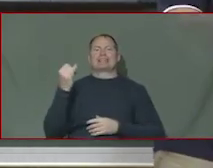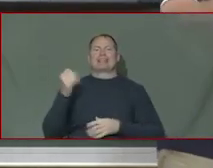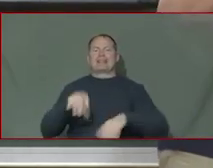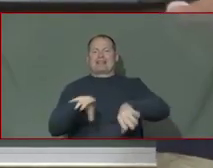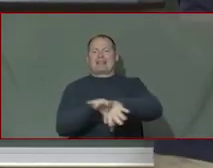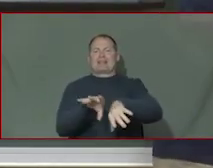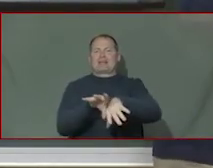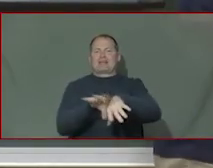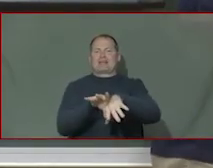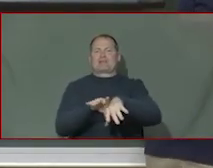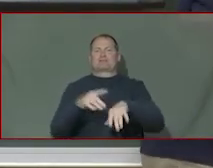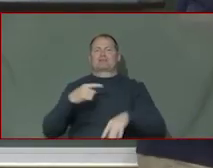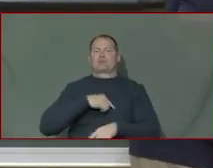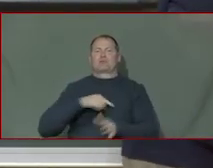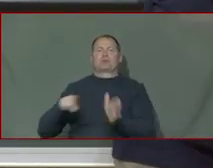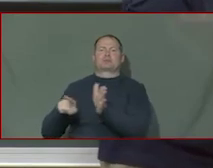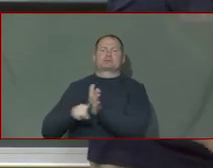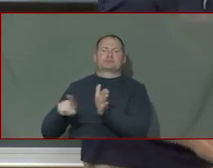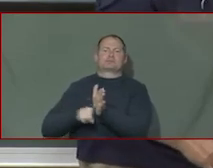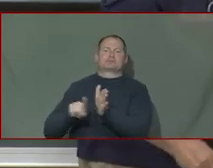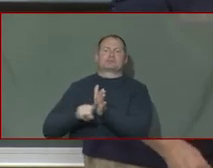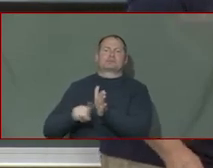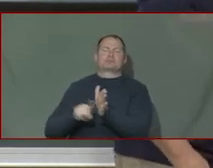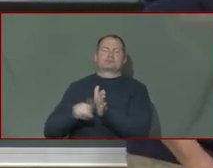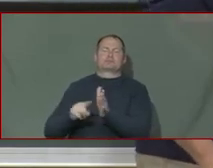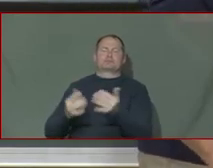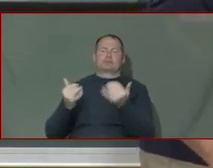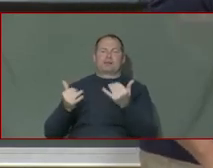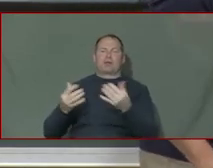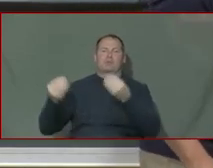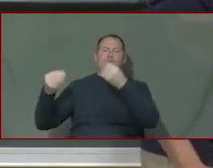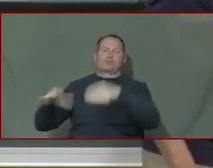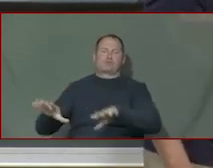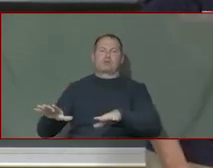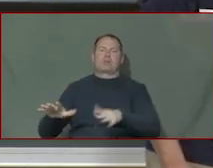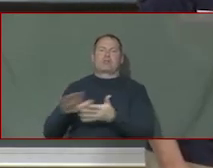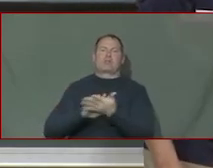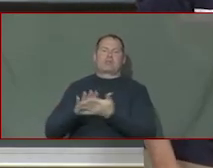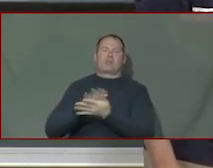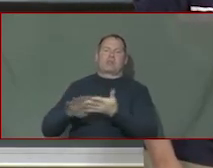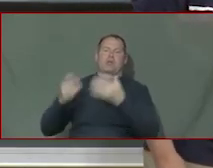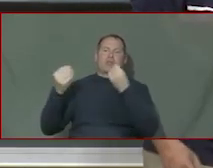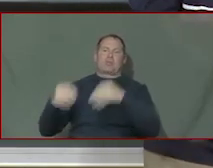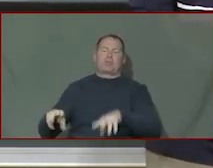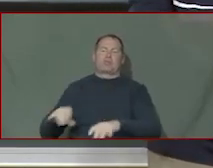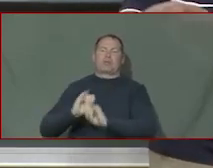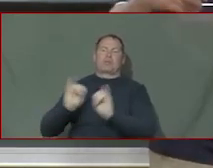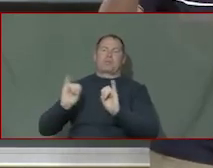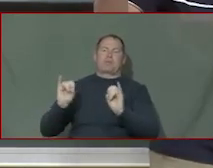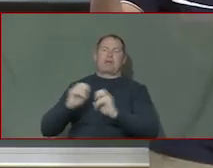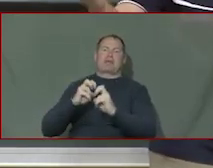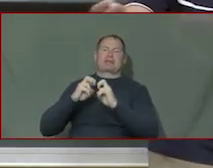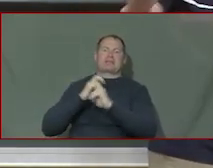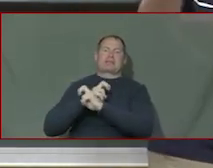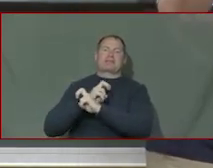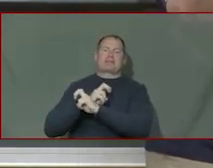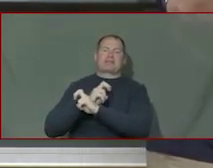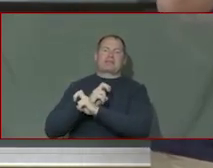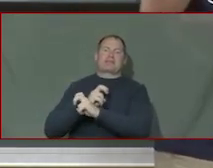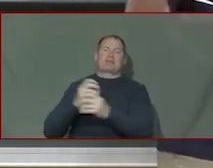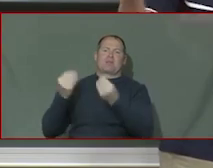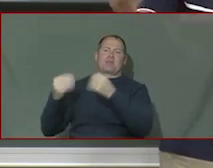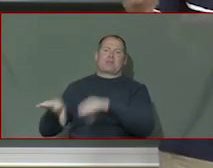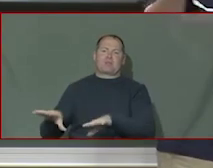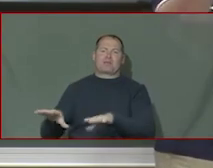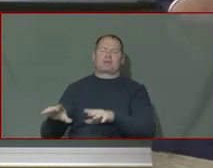toilet and we get rid of the urine, because the urine contains everything that's toxic for the body, like urea, uric